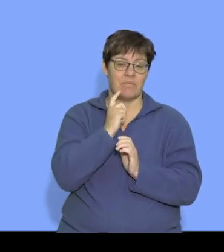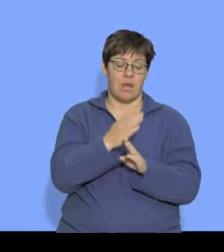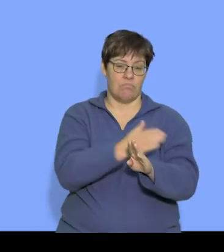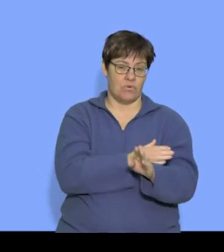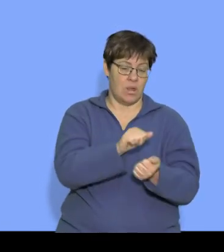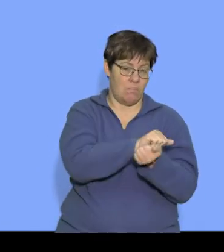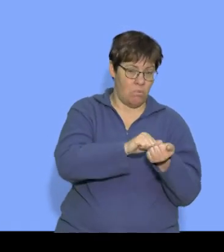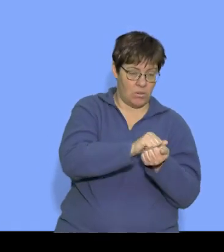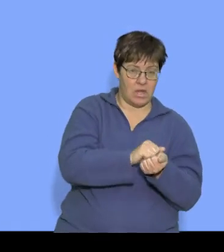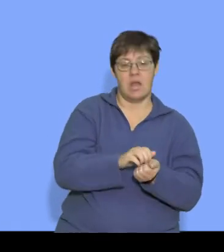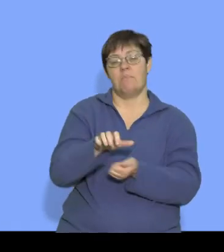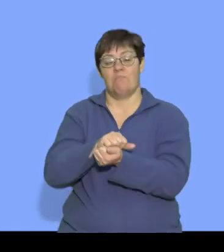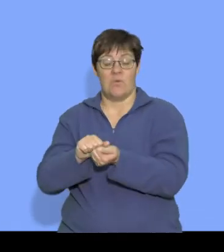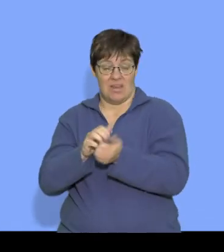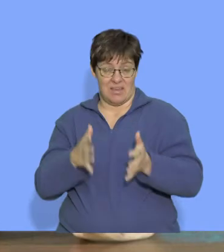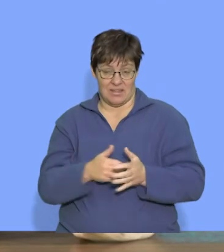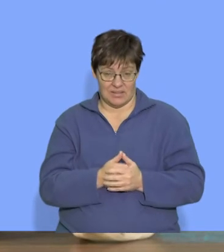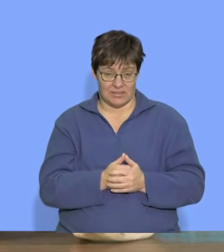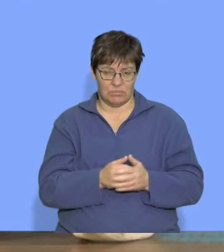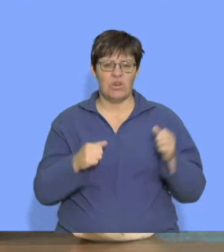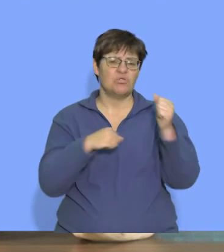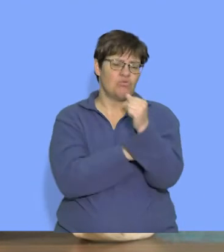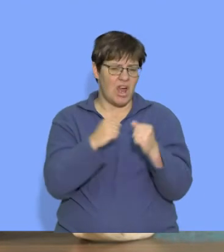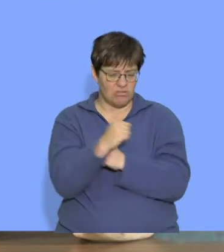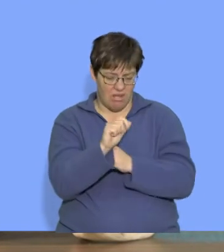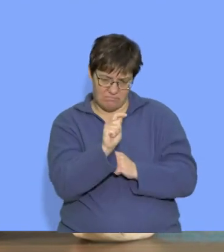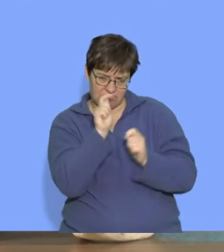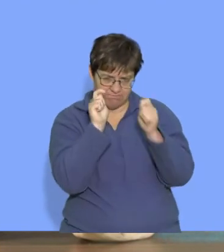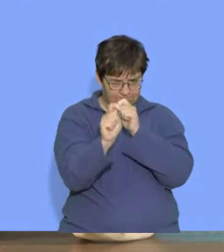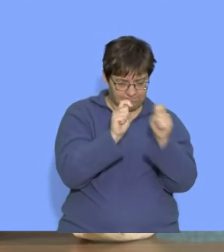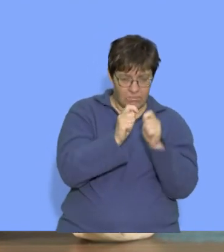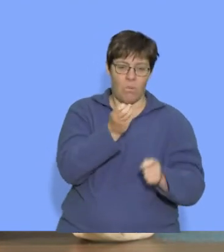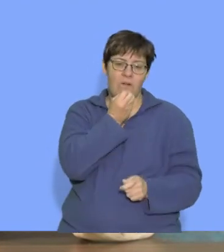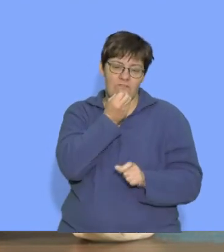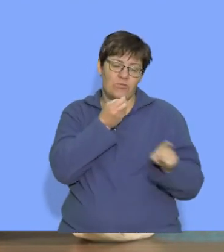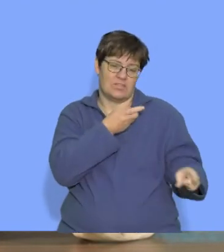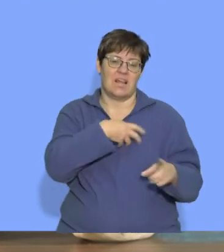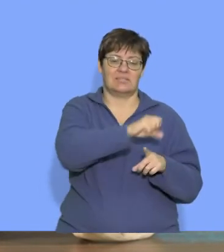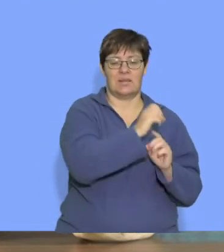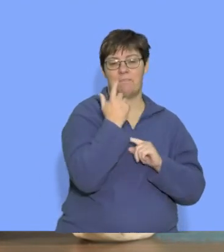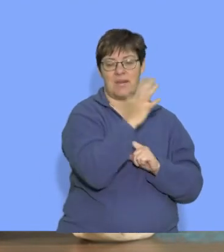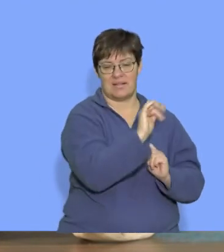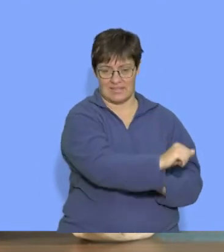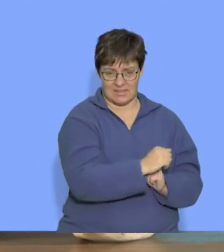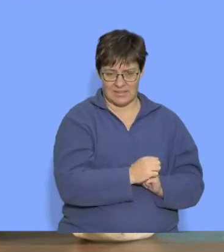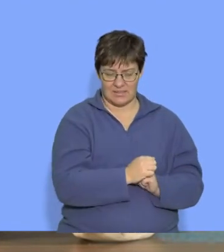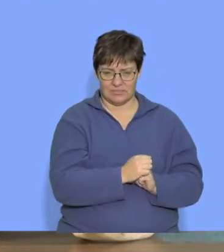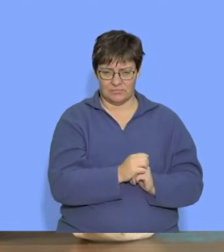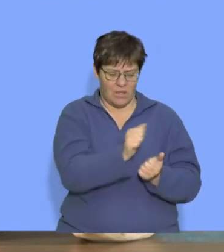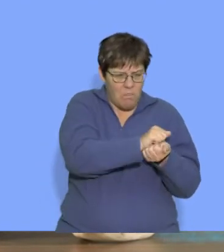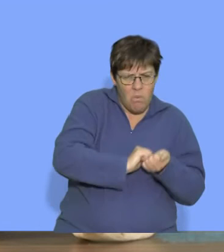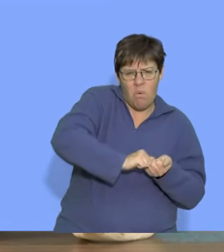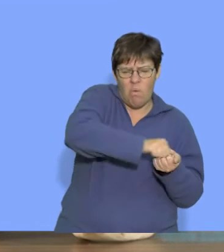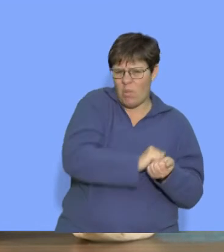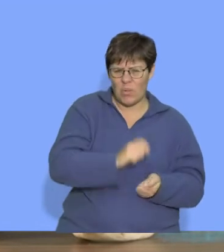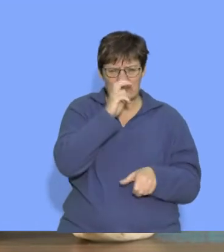molars. So that essentially points to the structural adaptation for its mode of nutrition. Why would they need extensive molars and